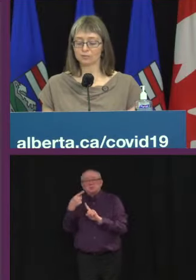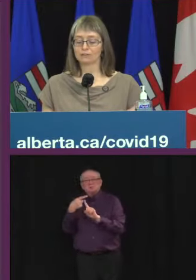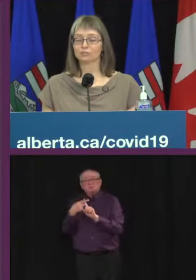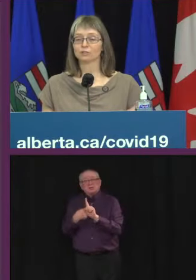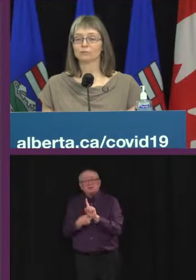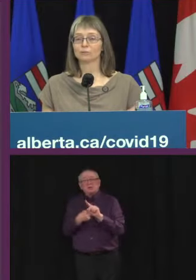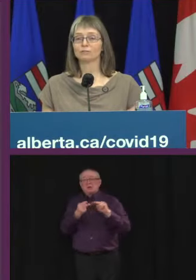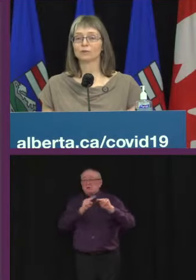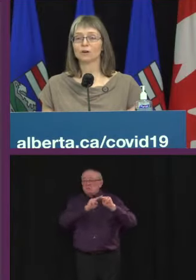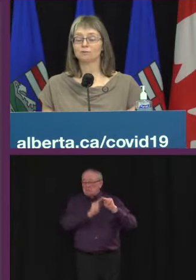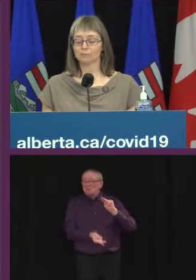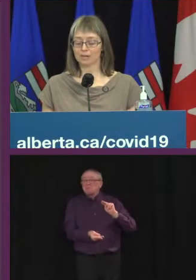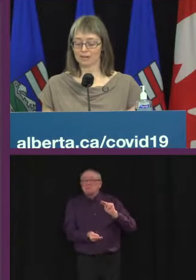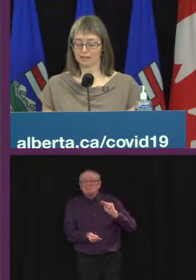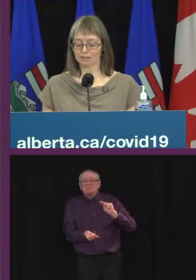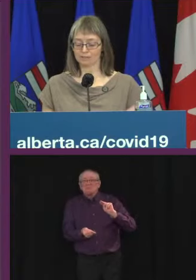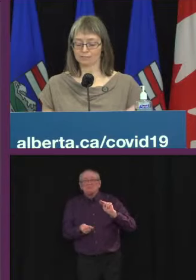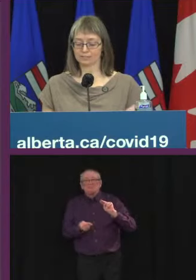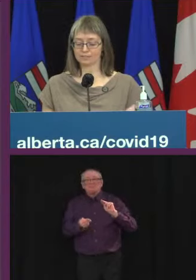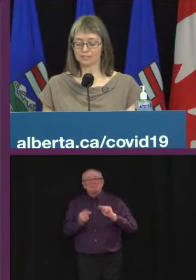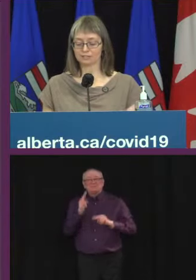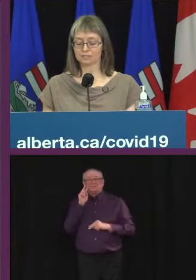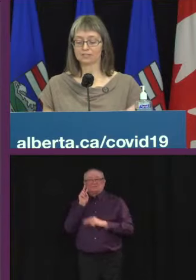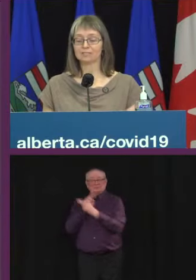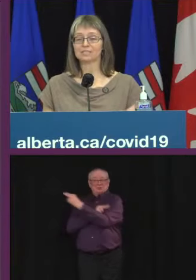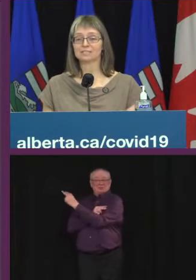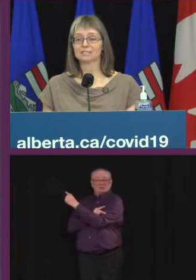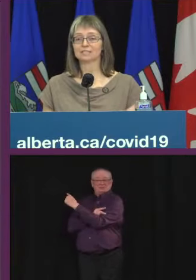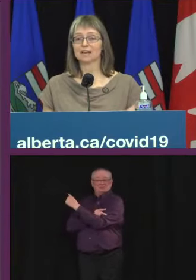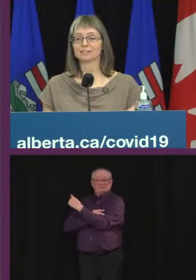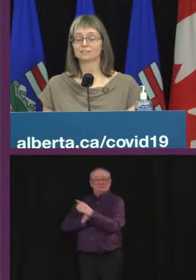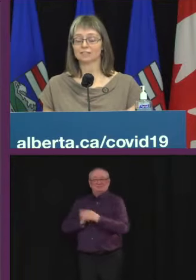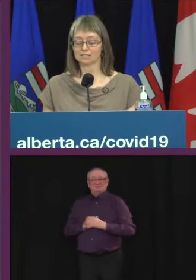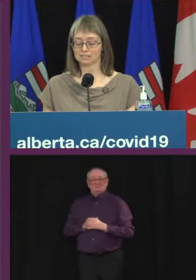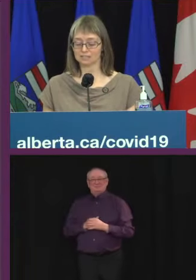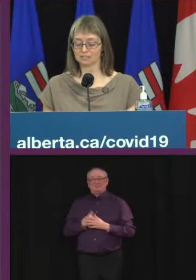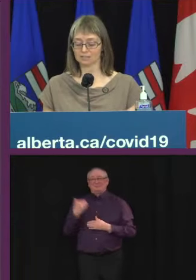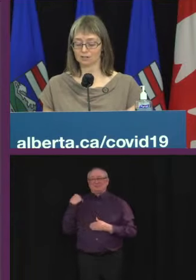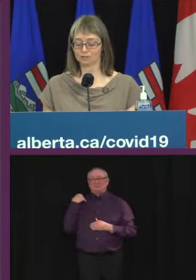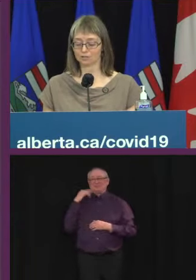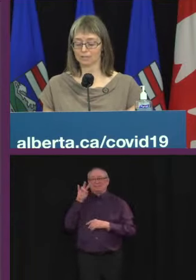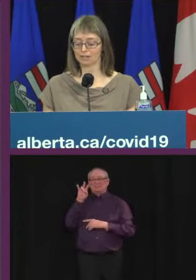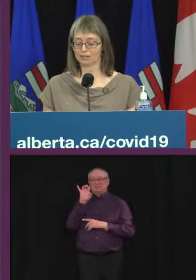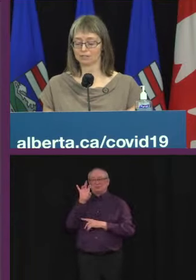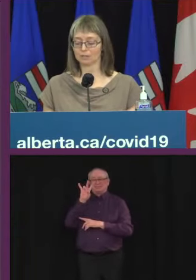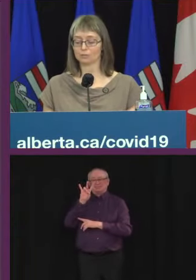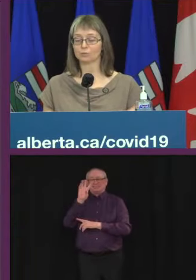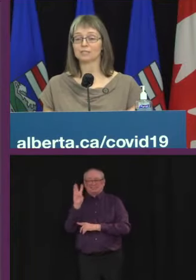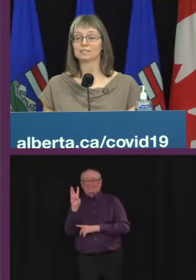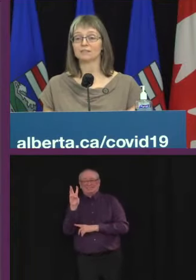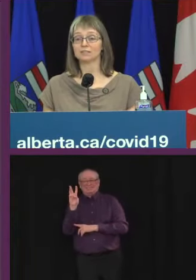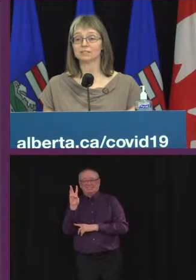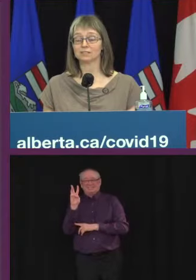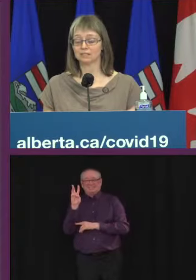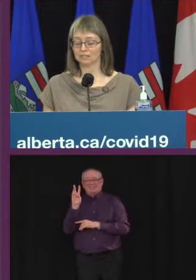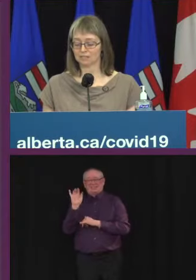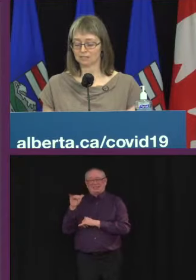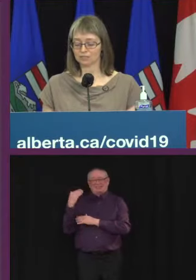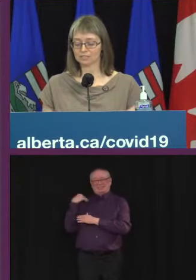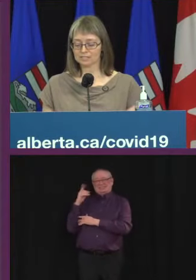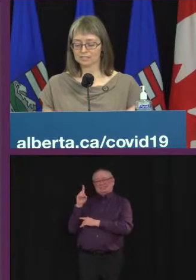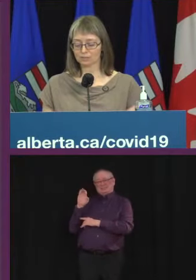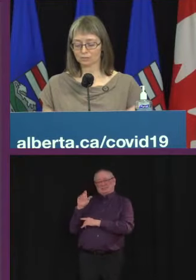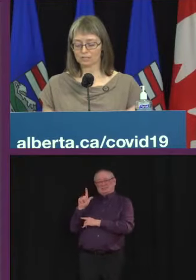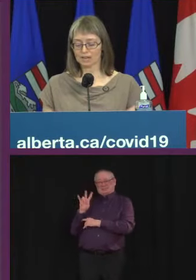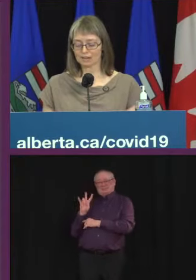As this graph shows, we have gone from a high of 776 active cases in long-term care on December 27th